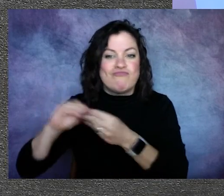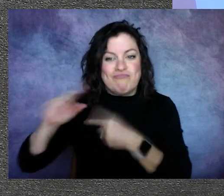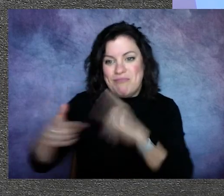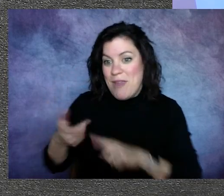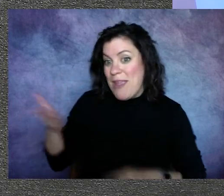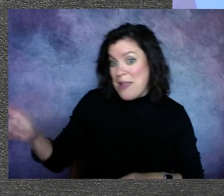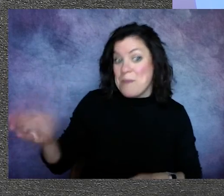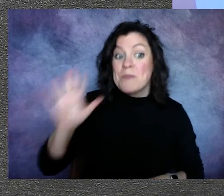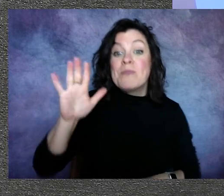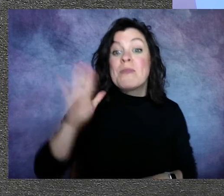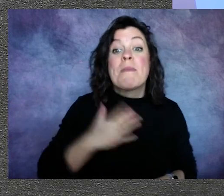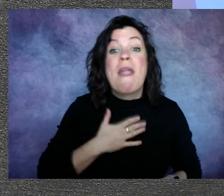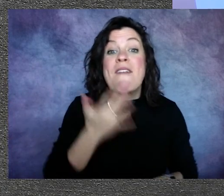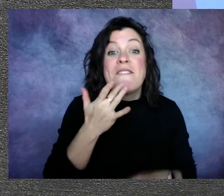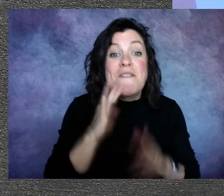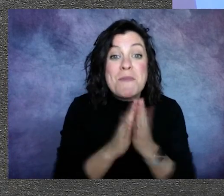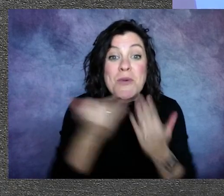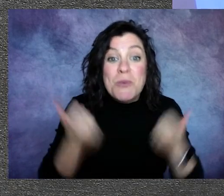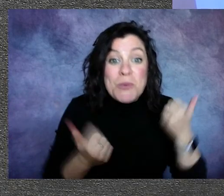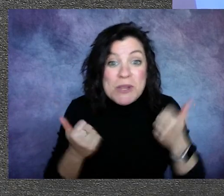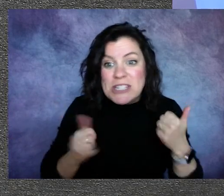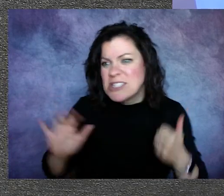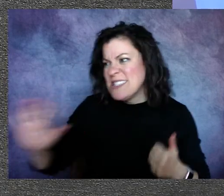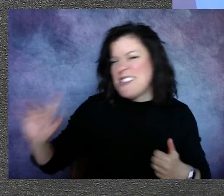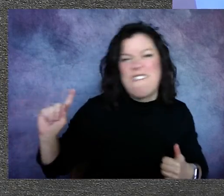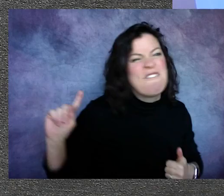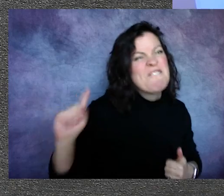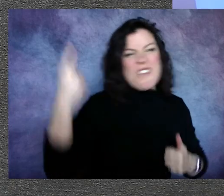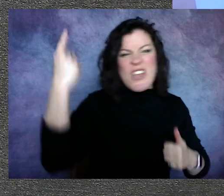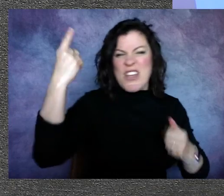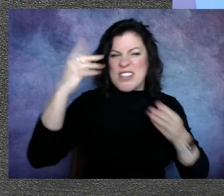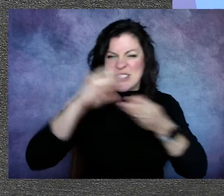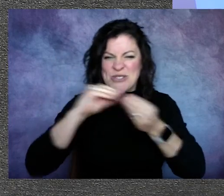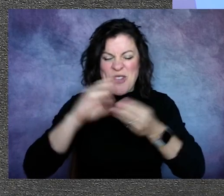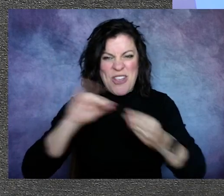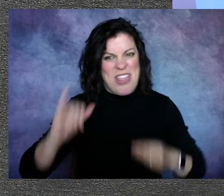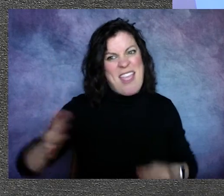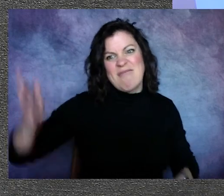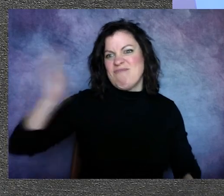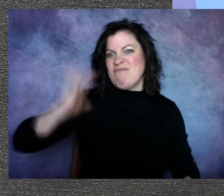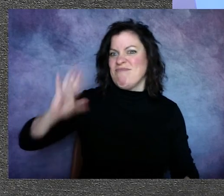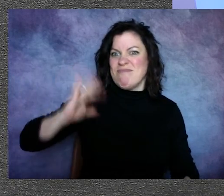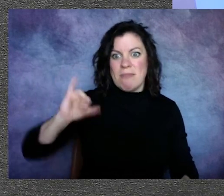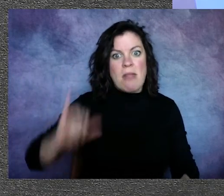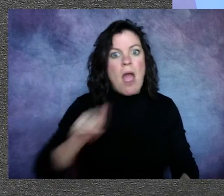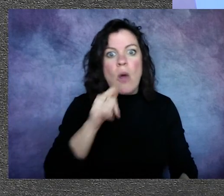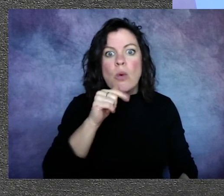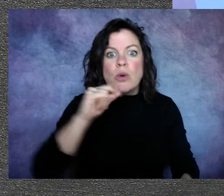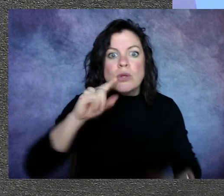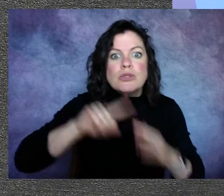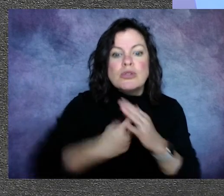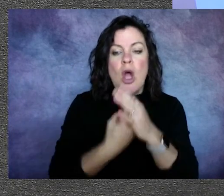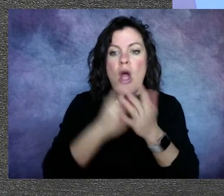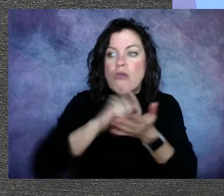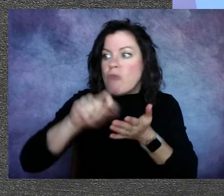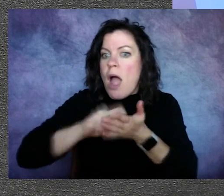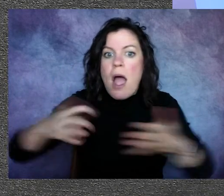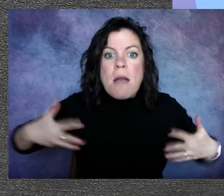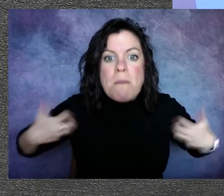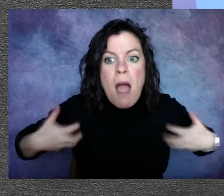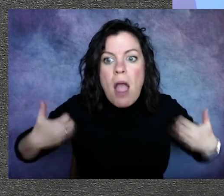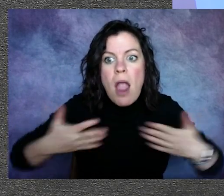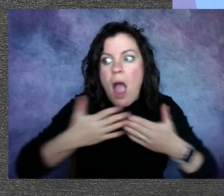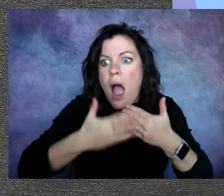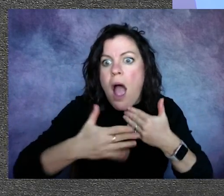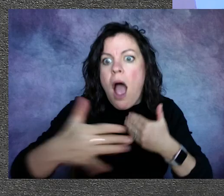the very first one. It's where the idea for all the other Curious George things came from. All